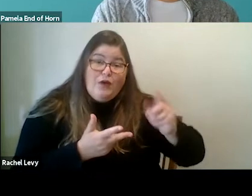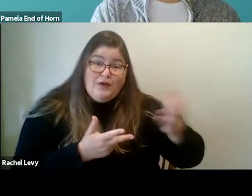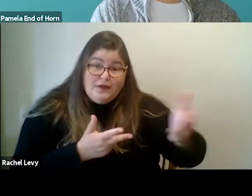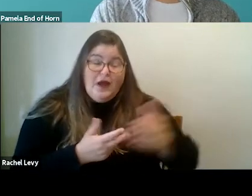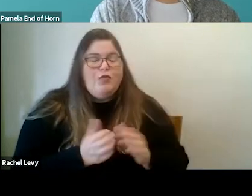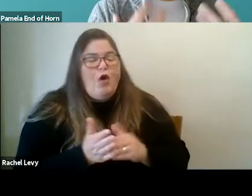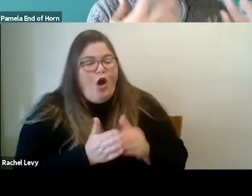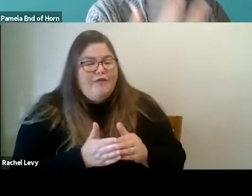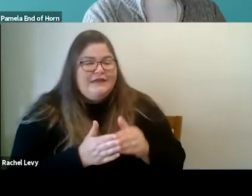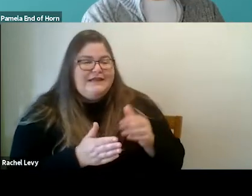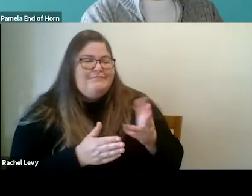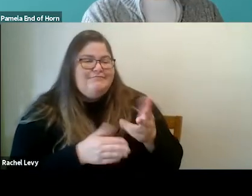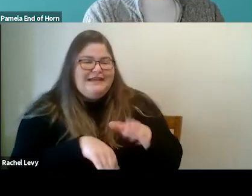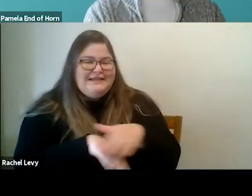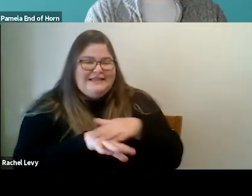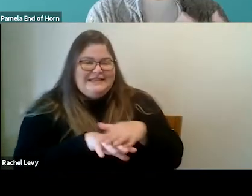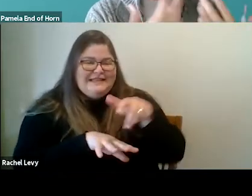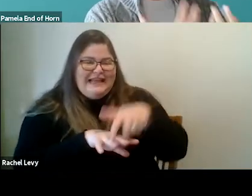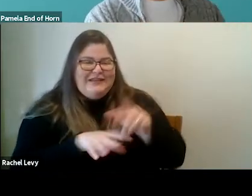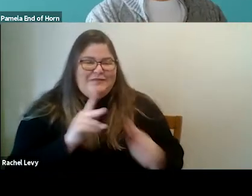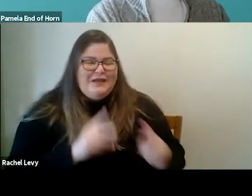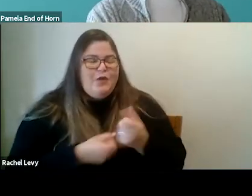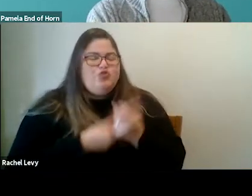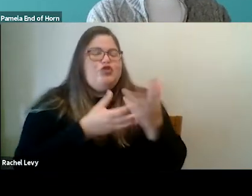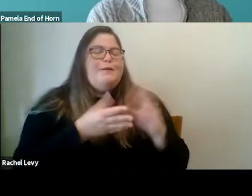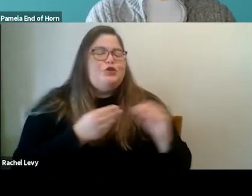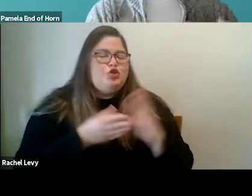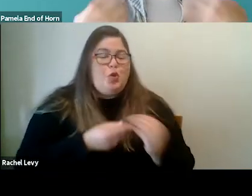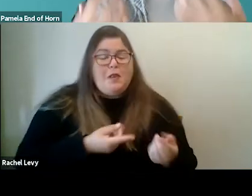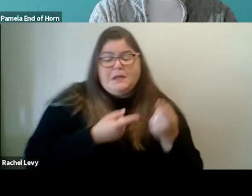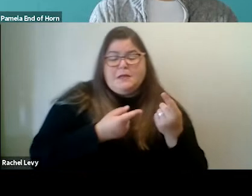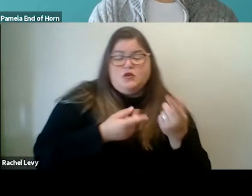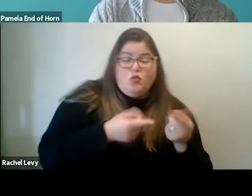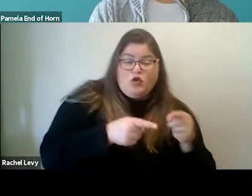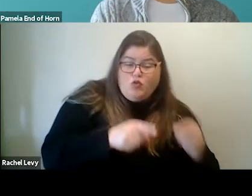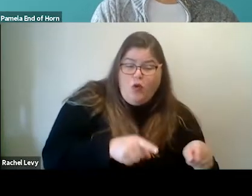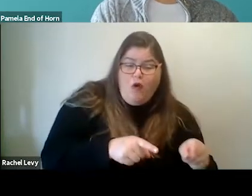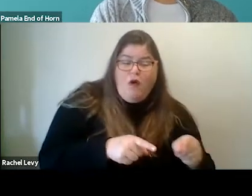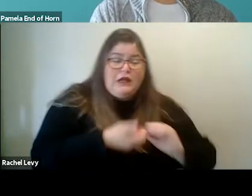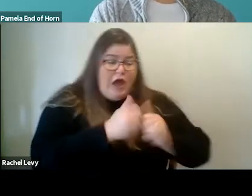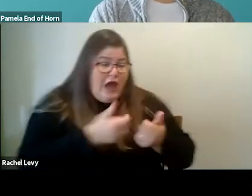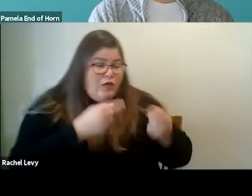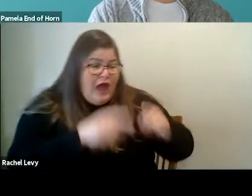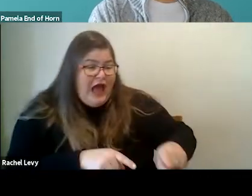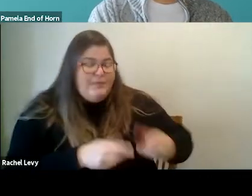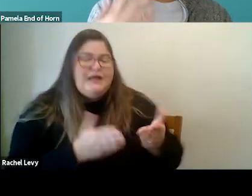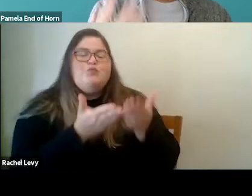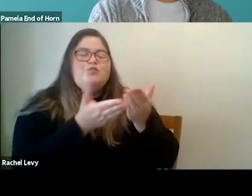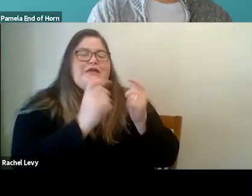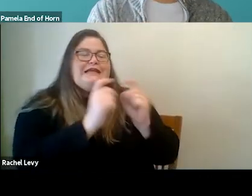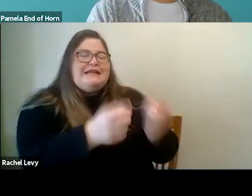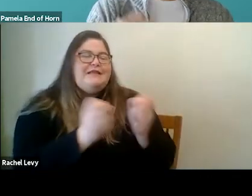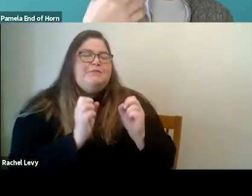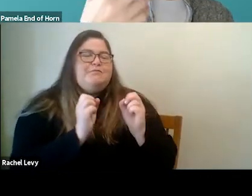share through stories. This is what's going on. This is how this happened. And giving that Native person the ability